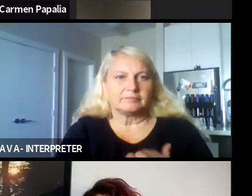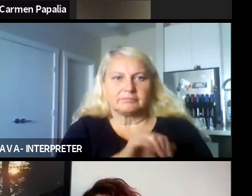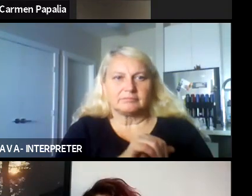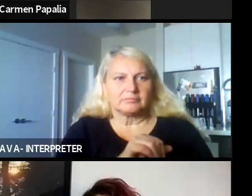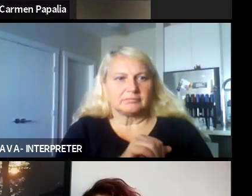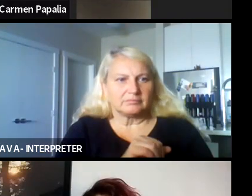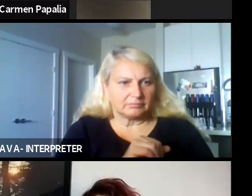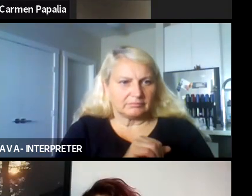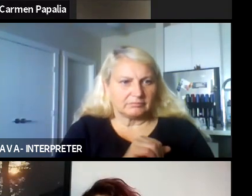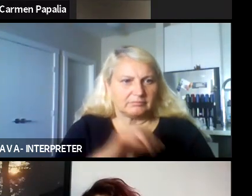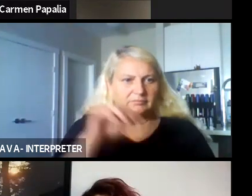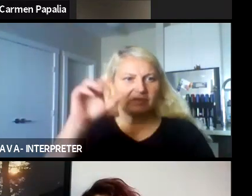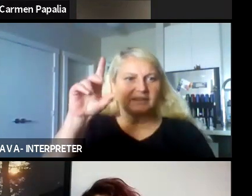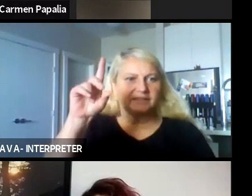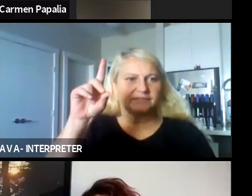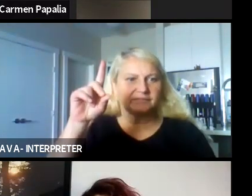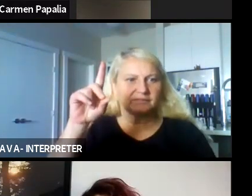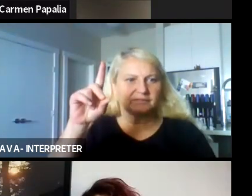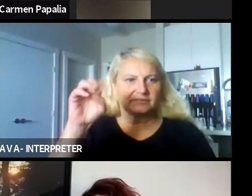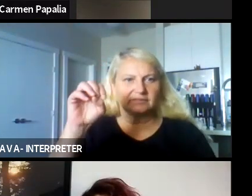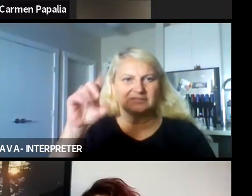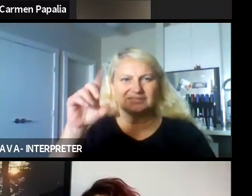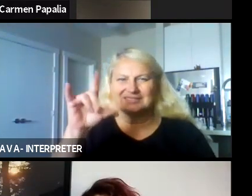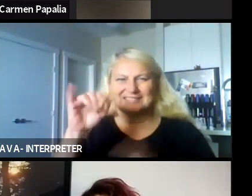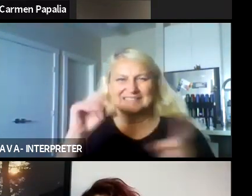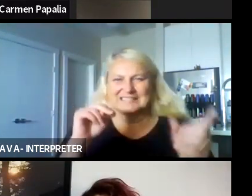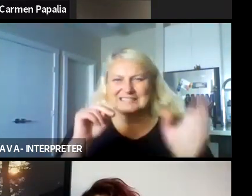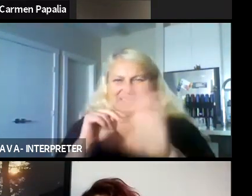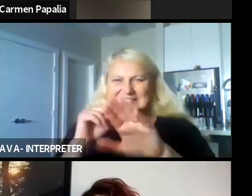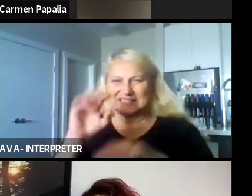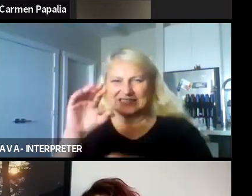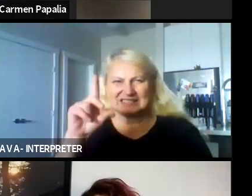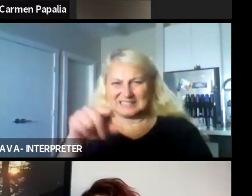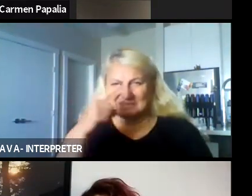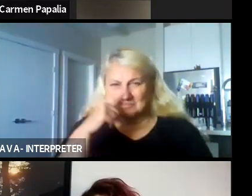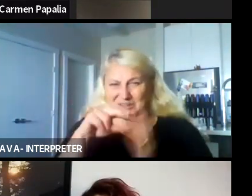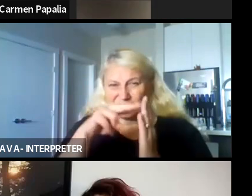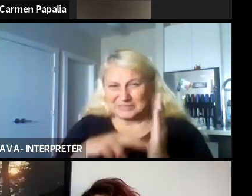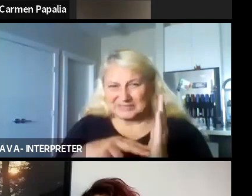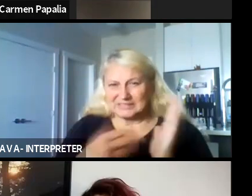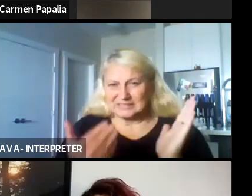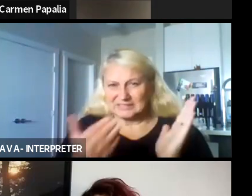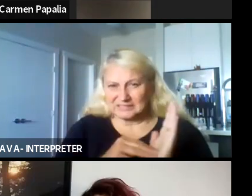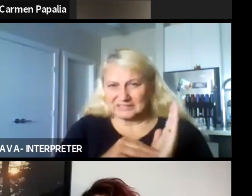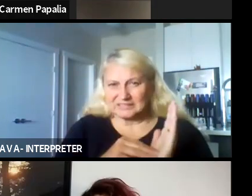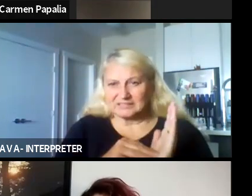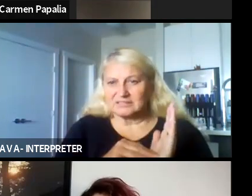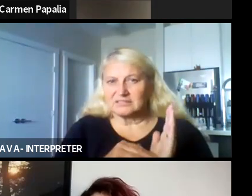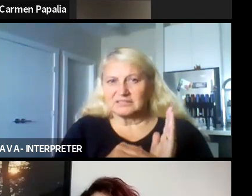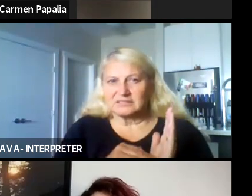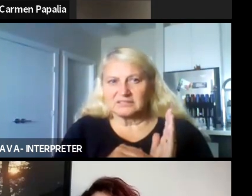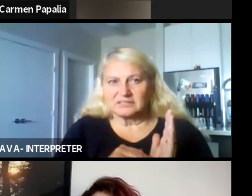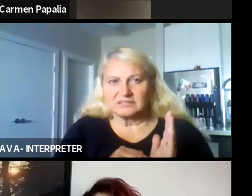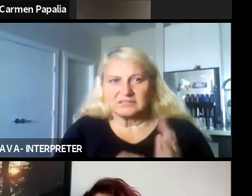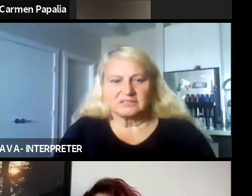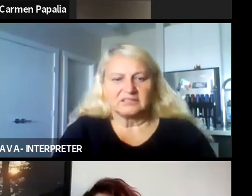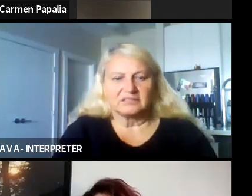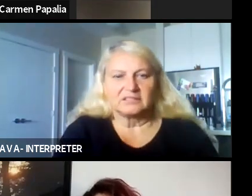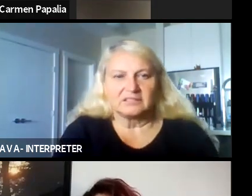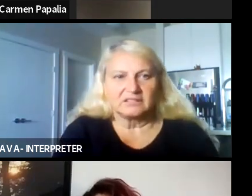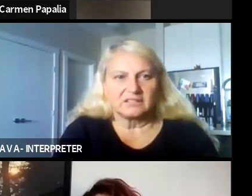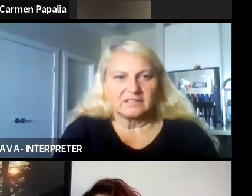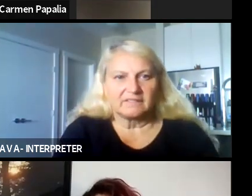Hey, Claudia. Would you mind reading those again? Sure, I sure will. Thank you. I